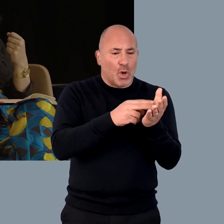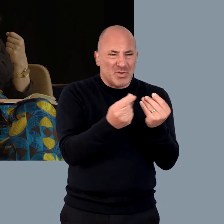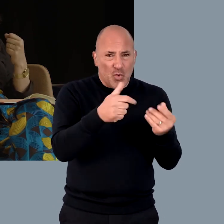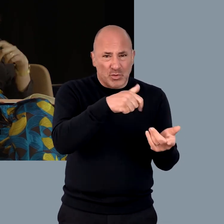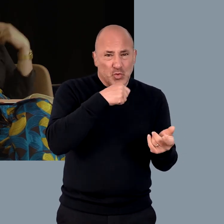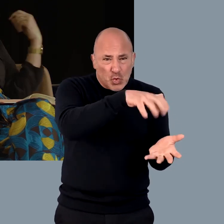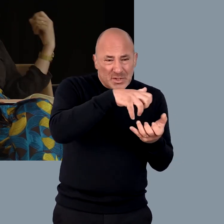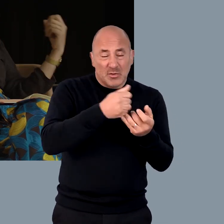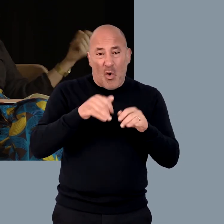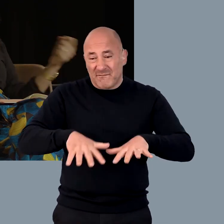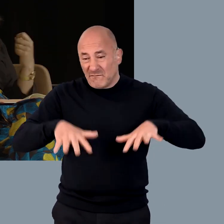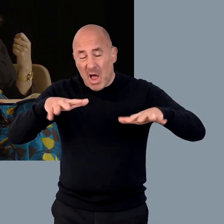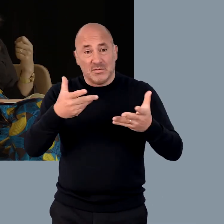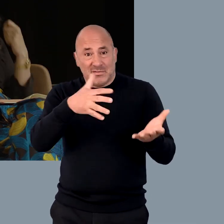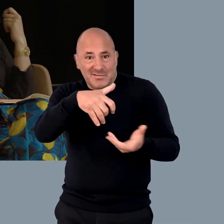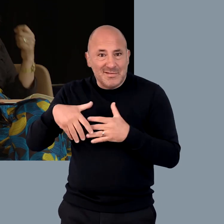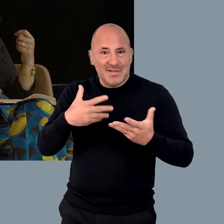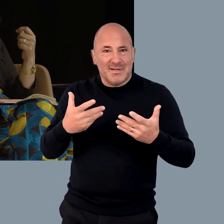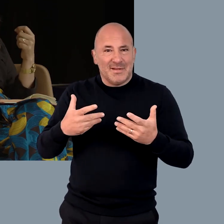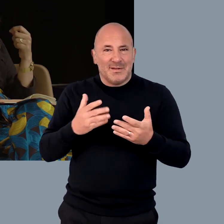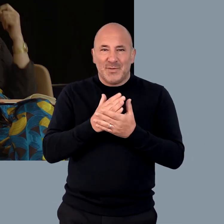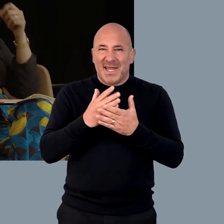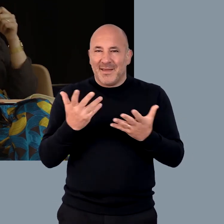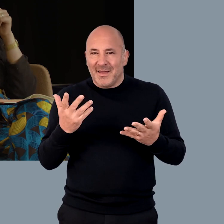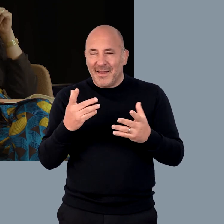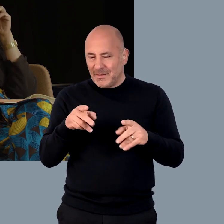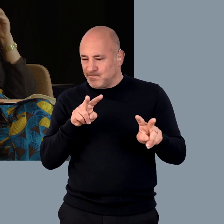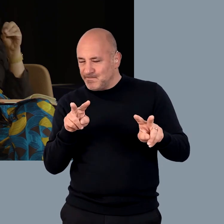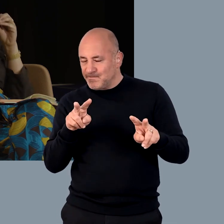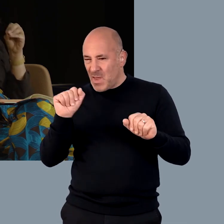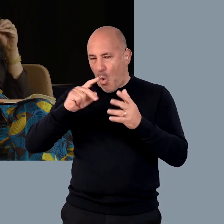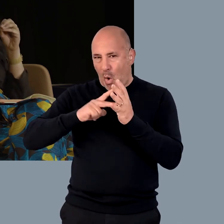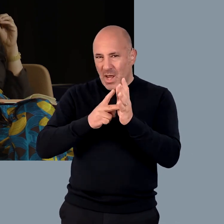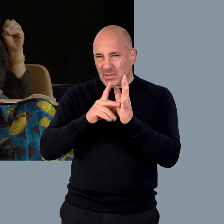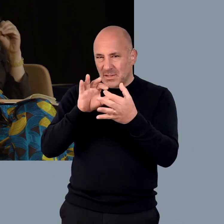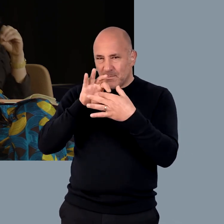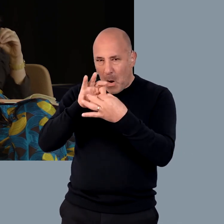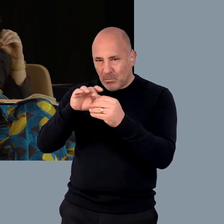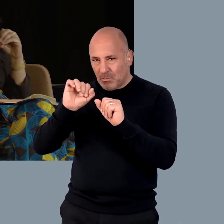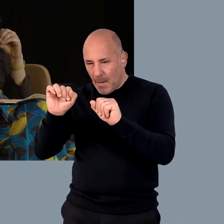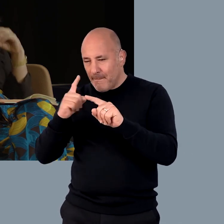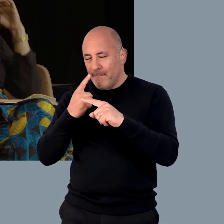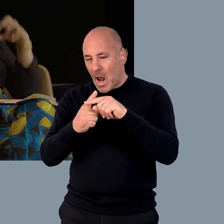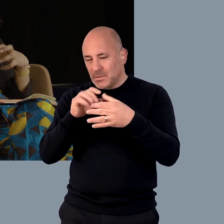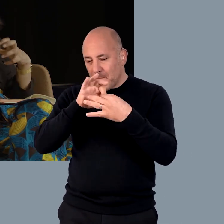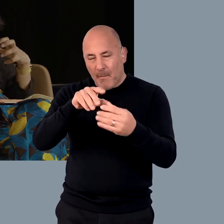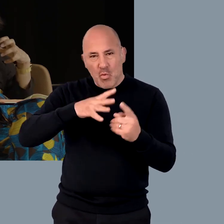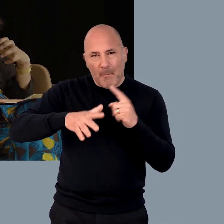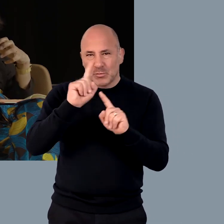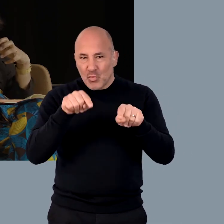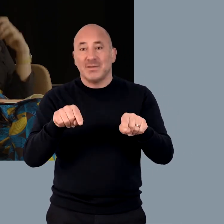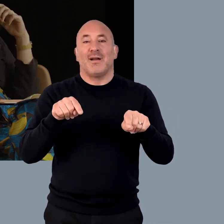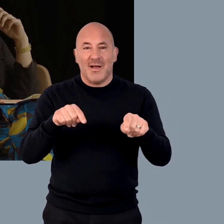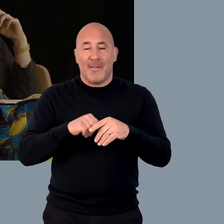natural resources or of flooding. And again, it's kind of picking what was really relevant to their organisation and to